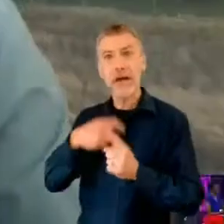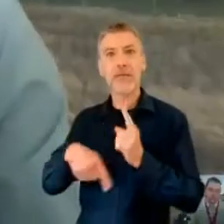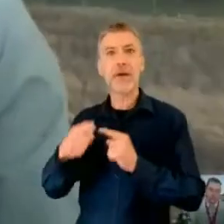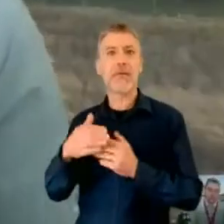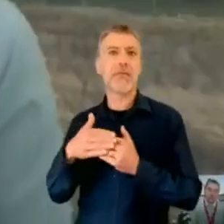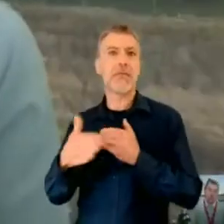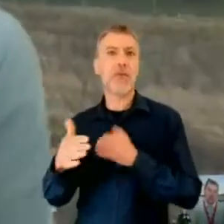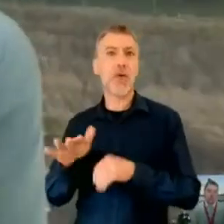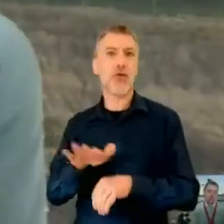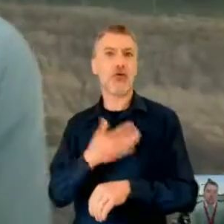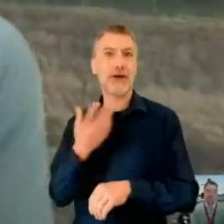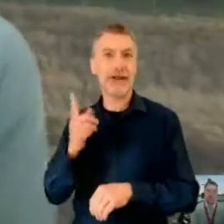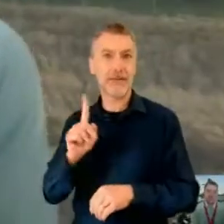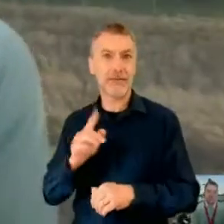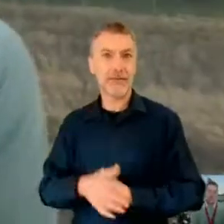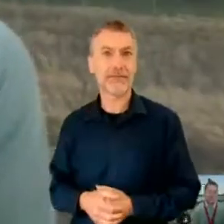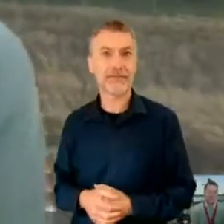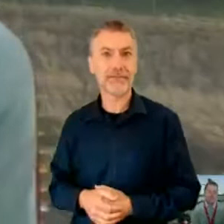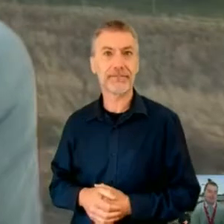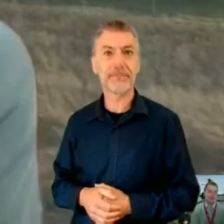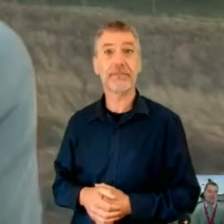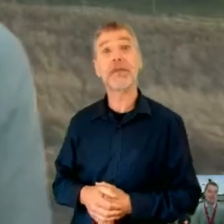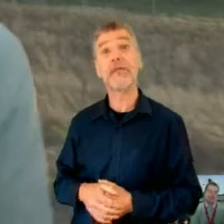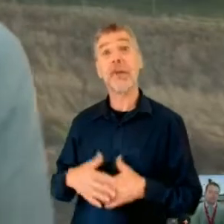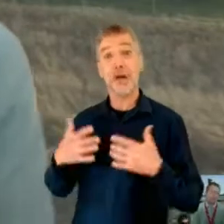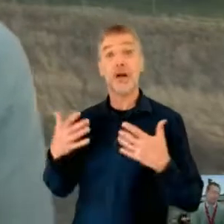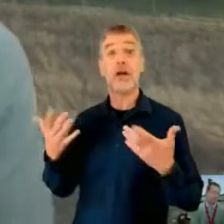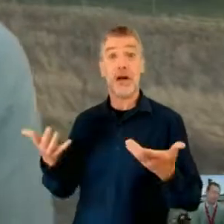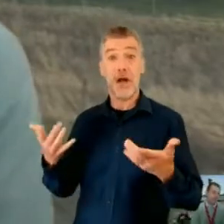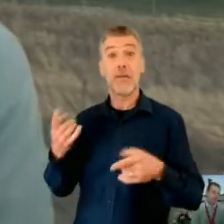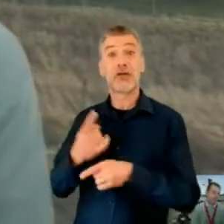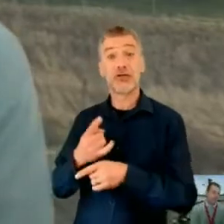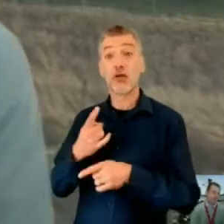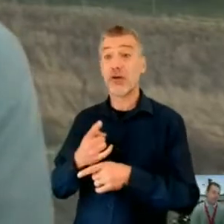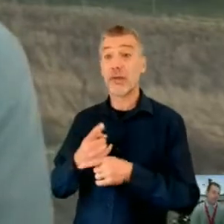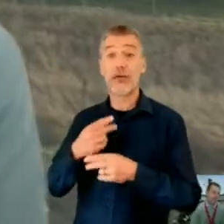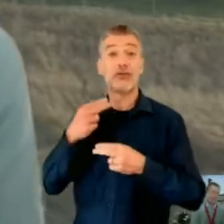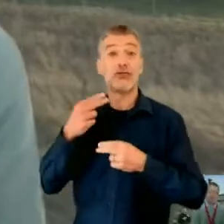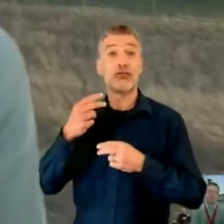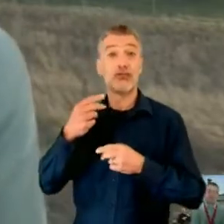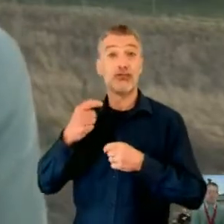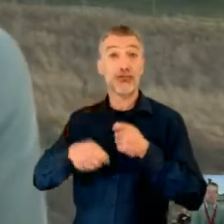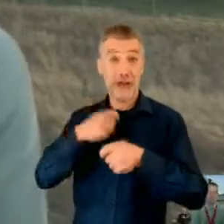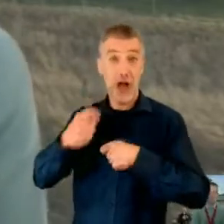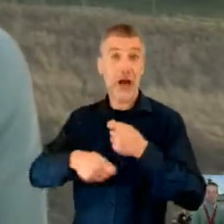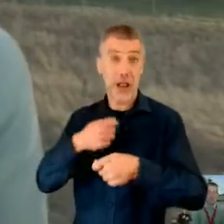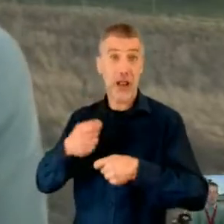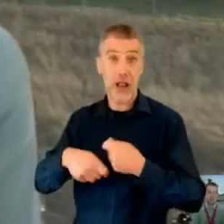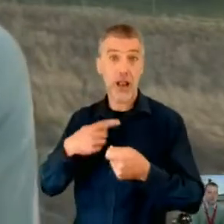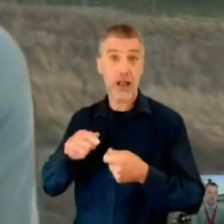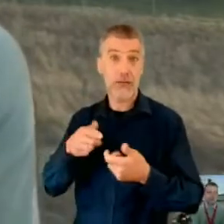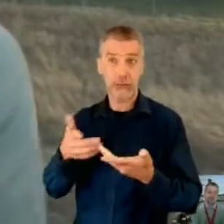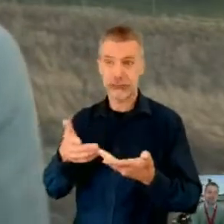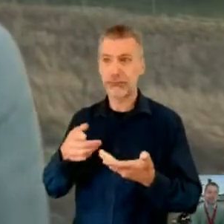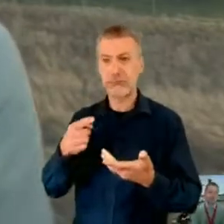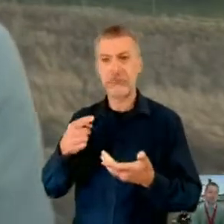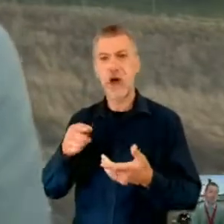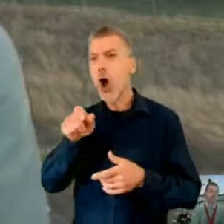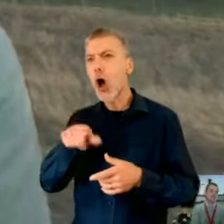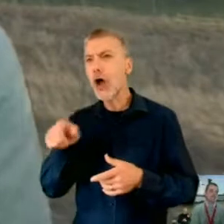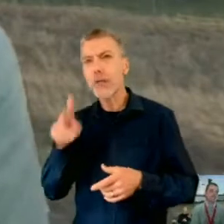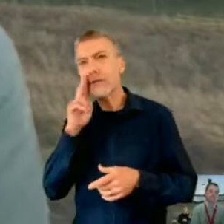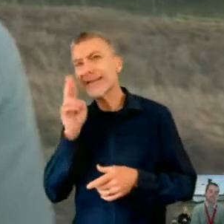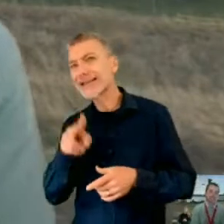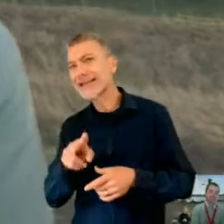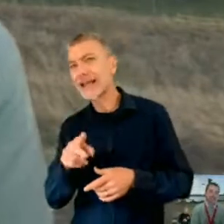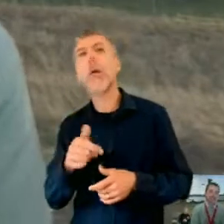I've talked about recycling, and that's a very visible perspective that our customers see, you know, and yourselves when you're traveling on trains.